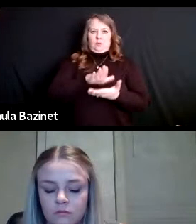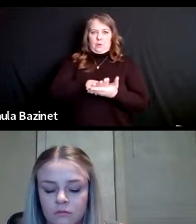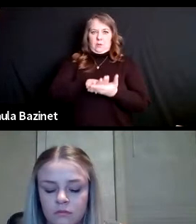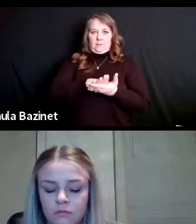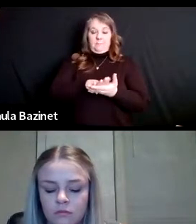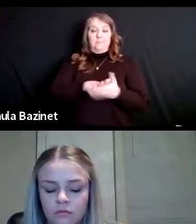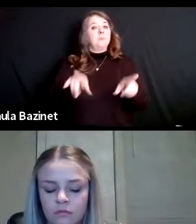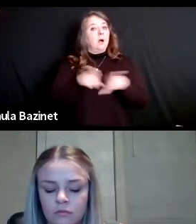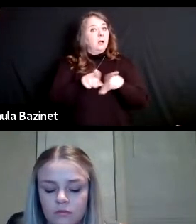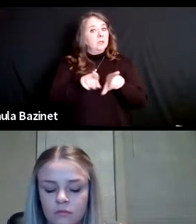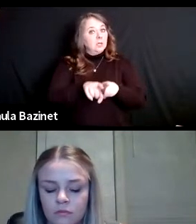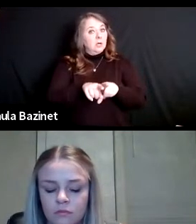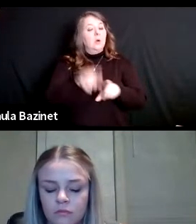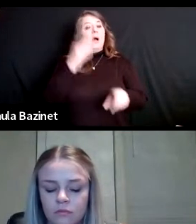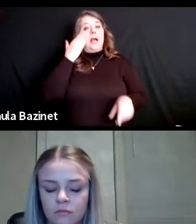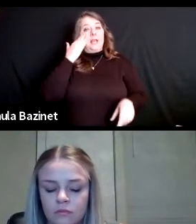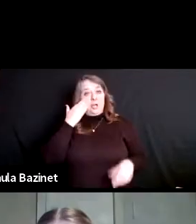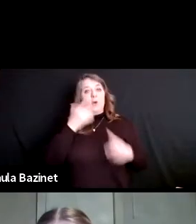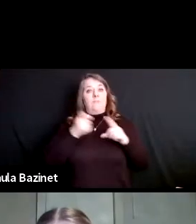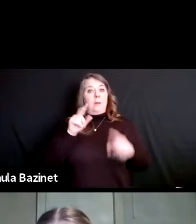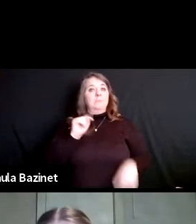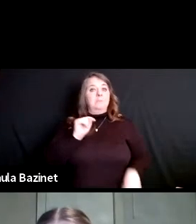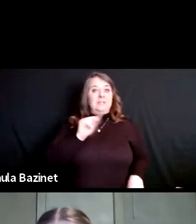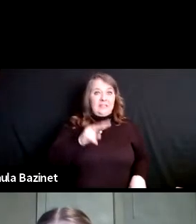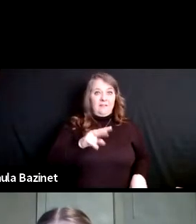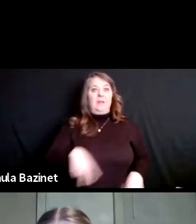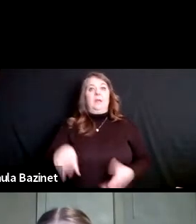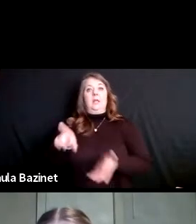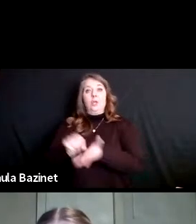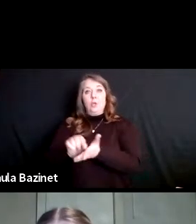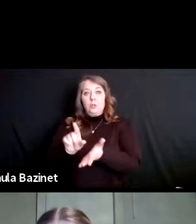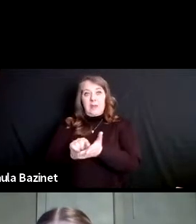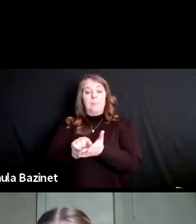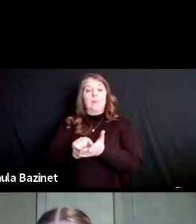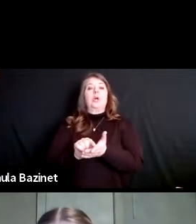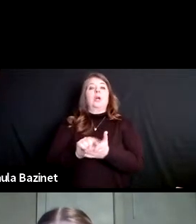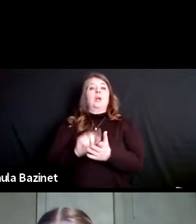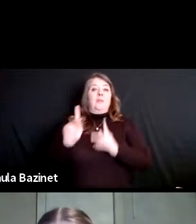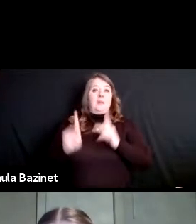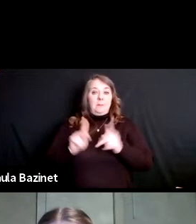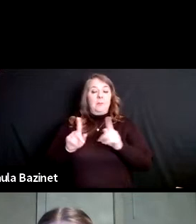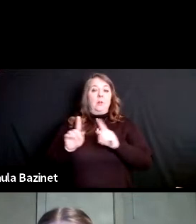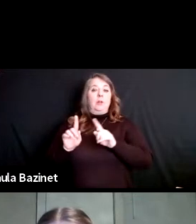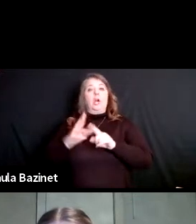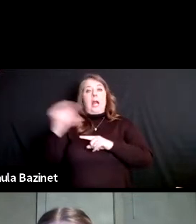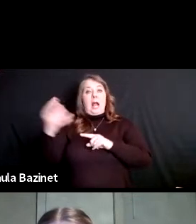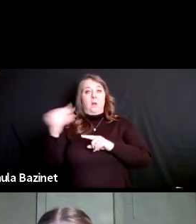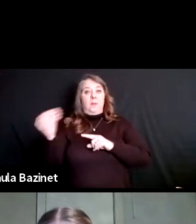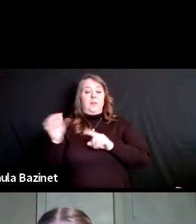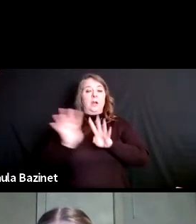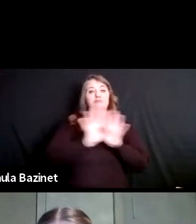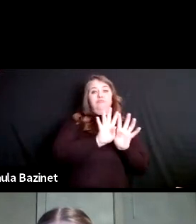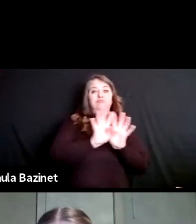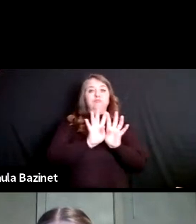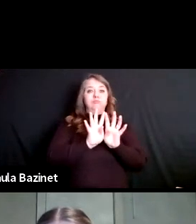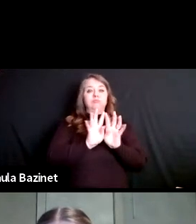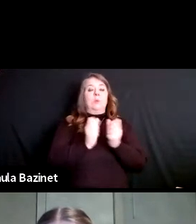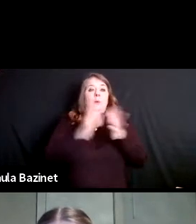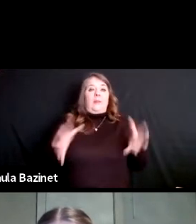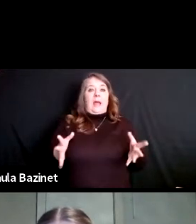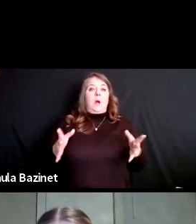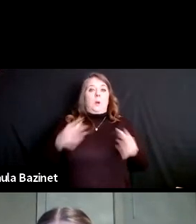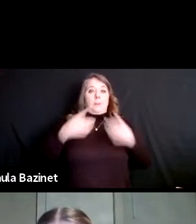also know through TV and newspaper that they're out there shoulder to shoulder with no mask